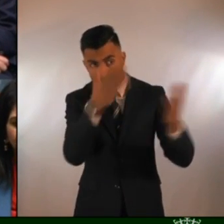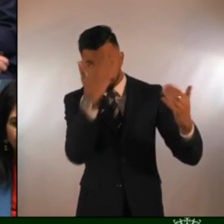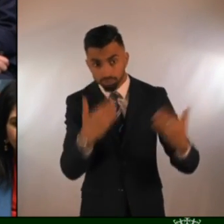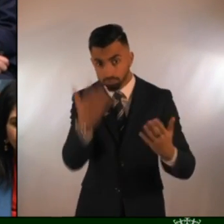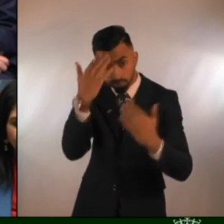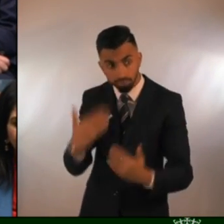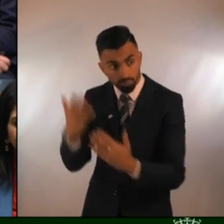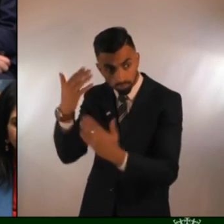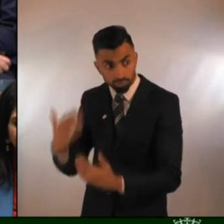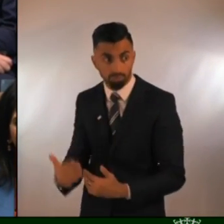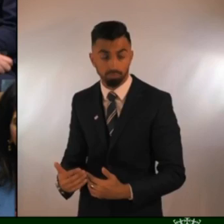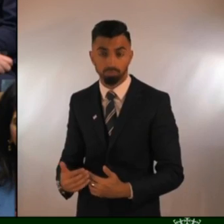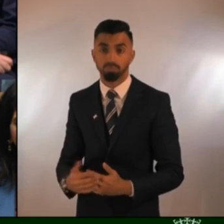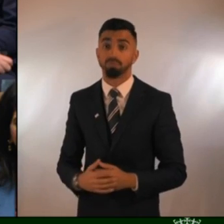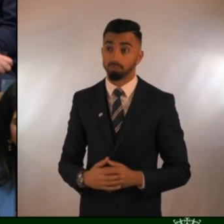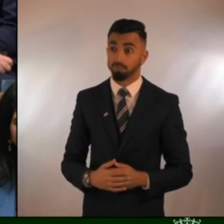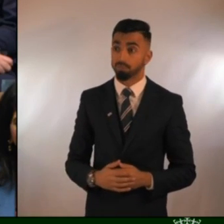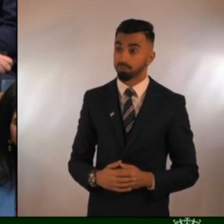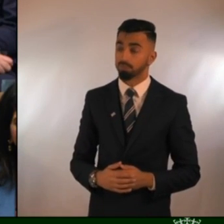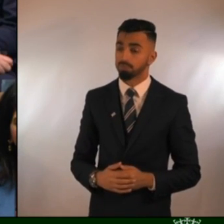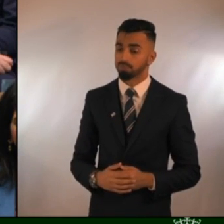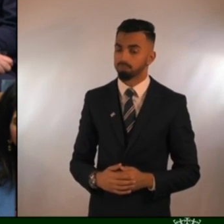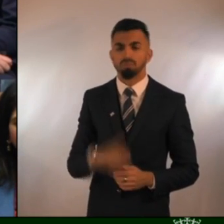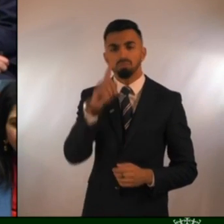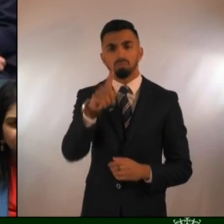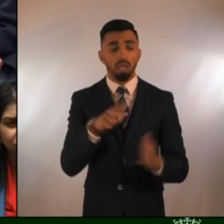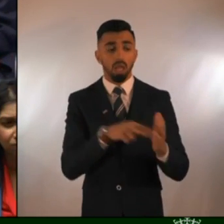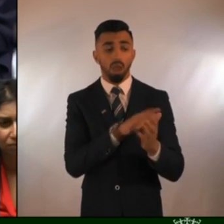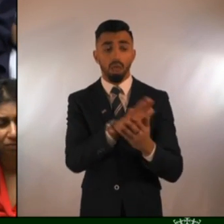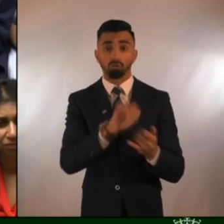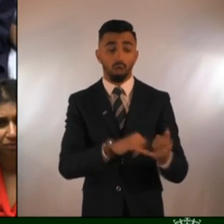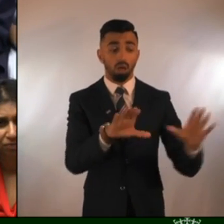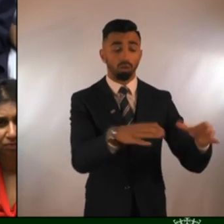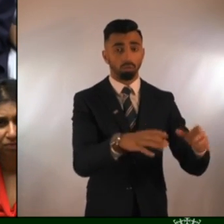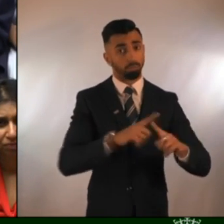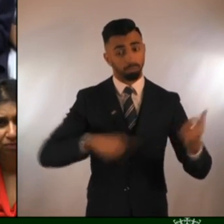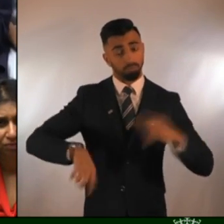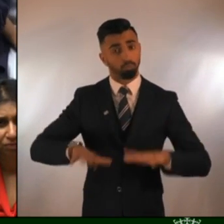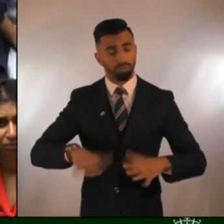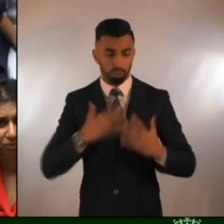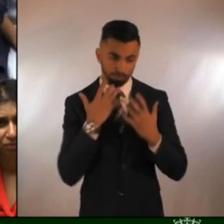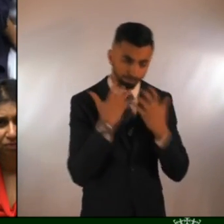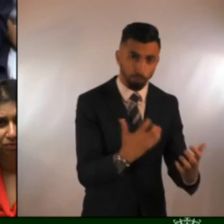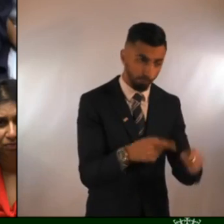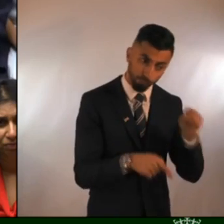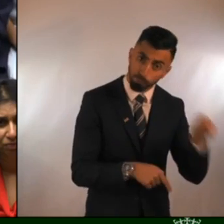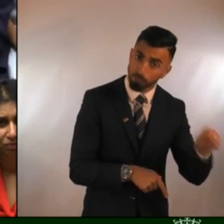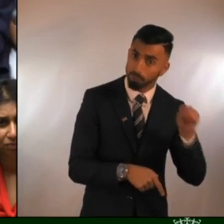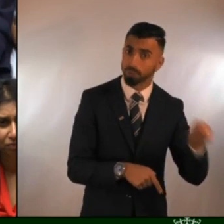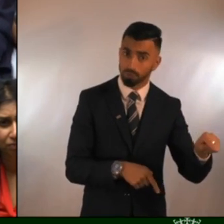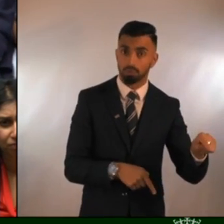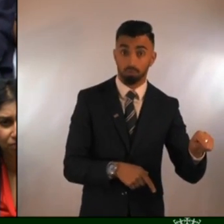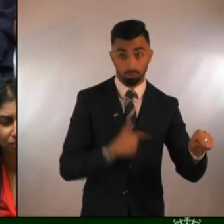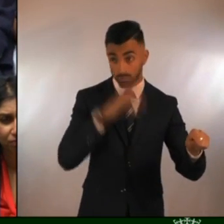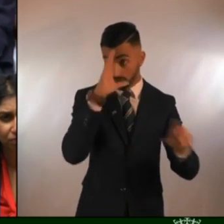public service than our NHS. Whatever resources the NHS needs to deal with coronavirus,